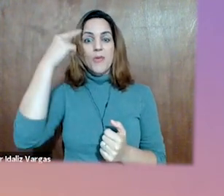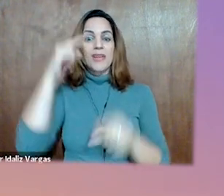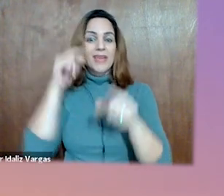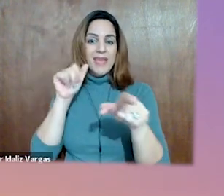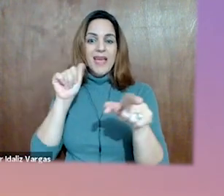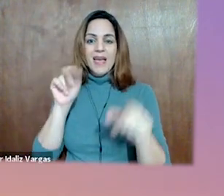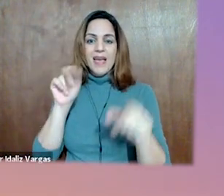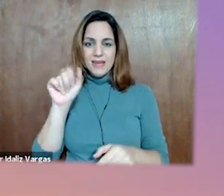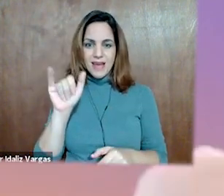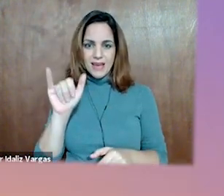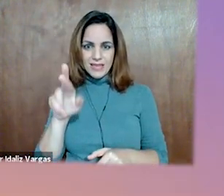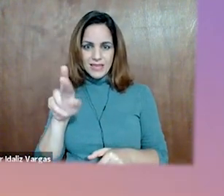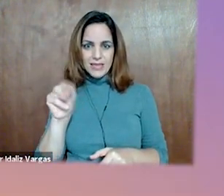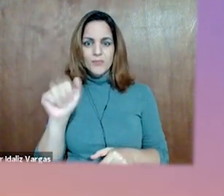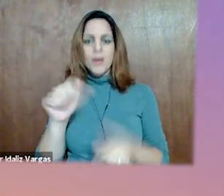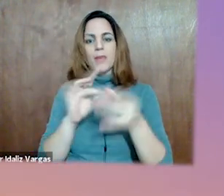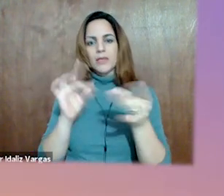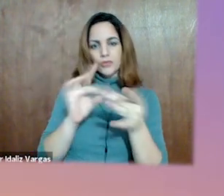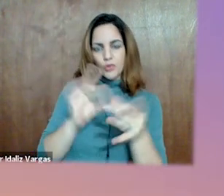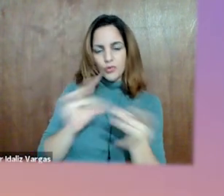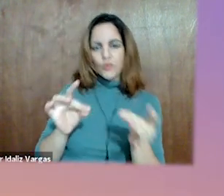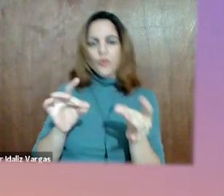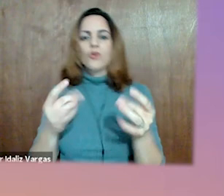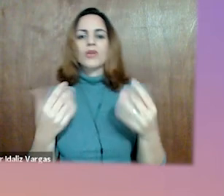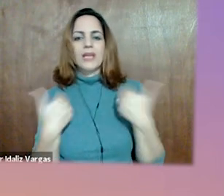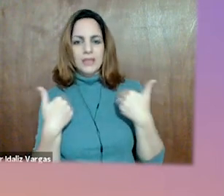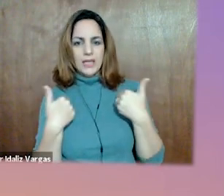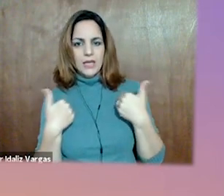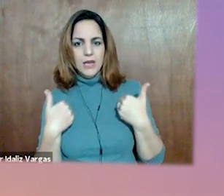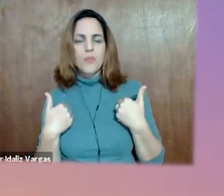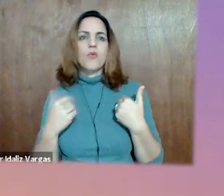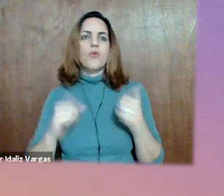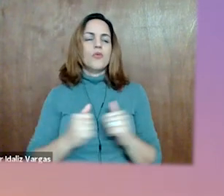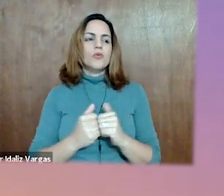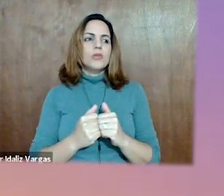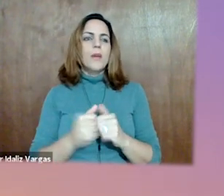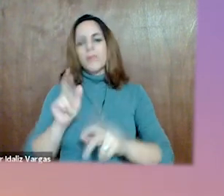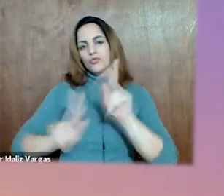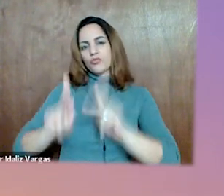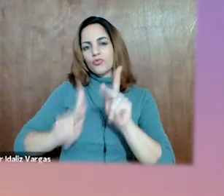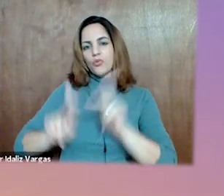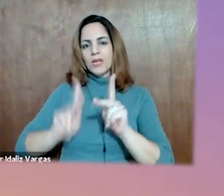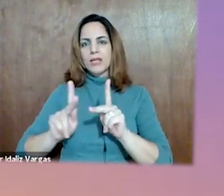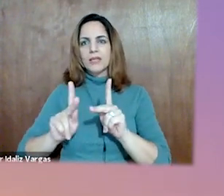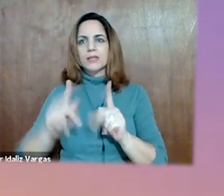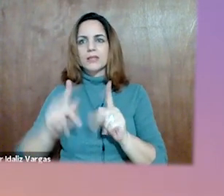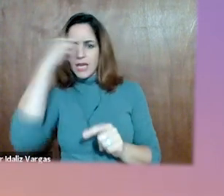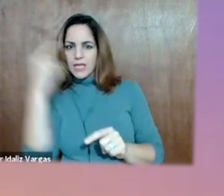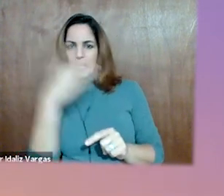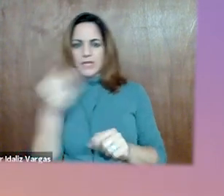of a distinction between Puerto Ricans and Blacks as if these were two different communities, when in